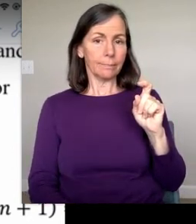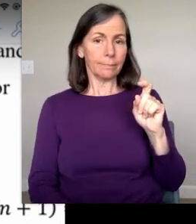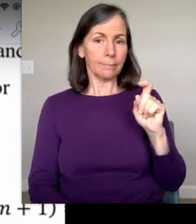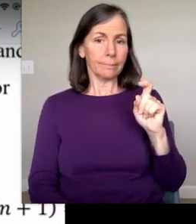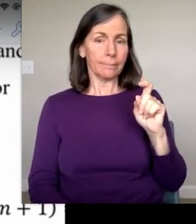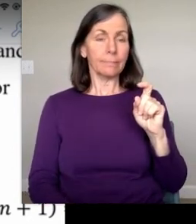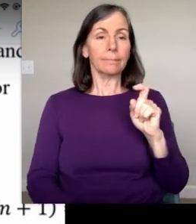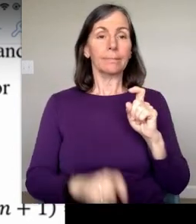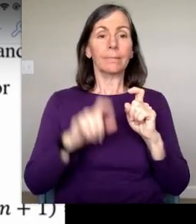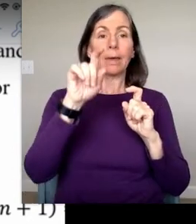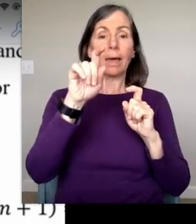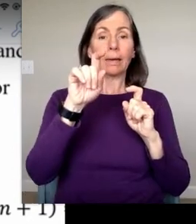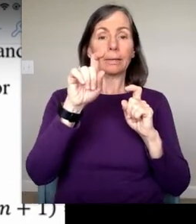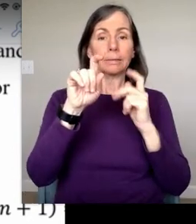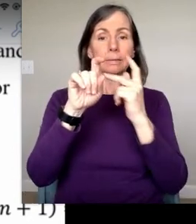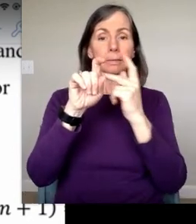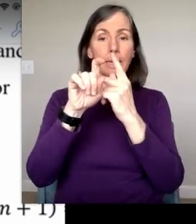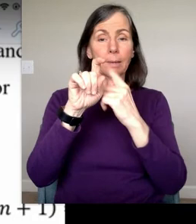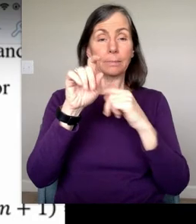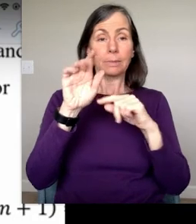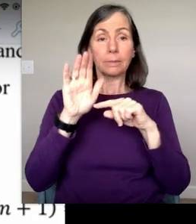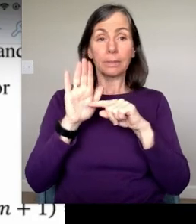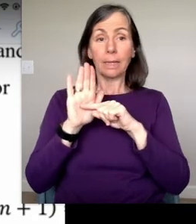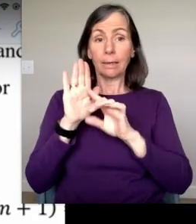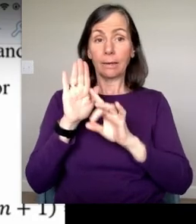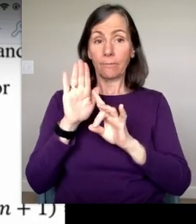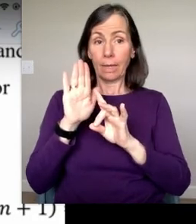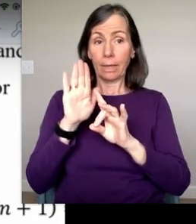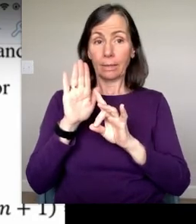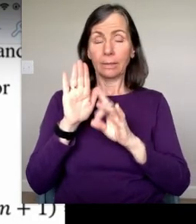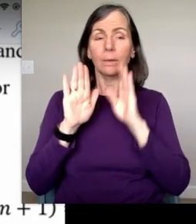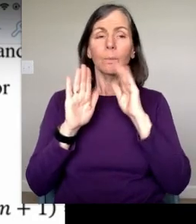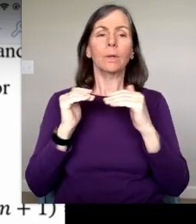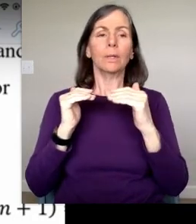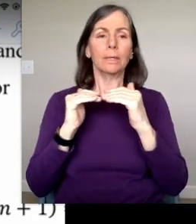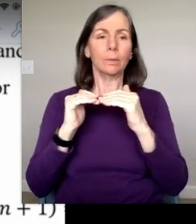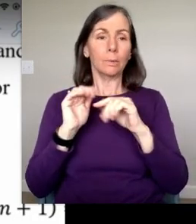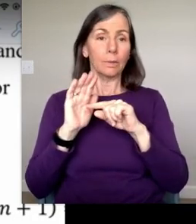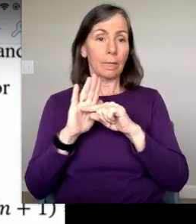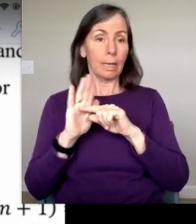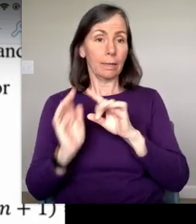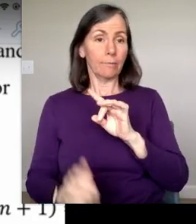And x times negative 8 is negative 8x.